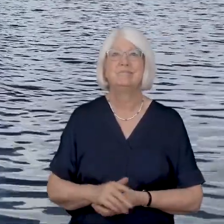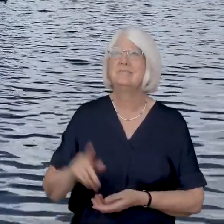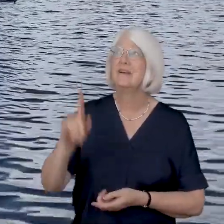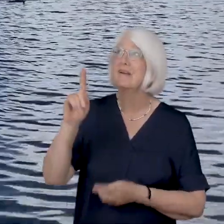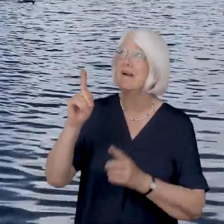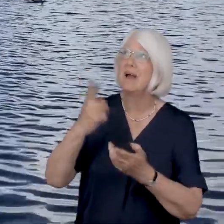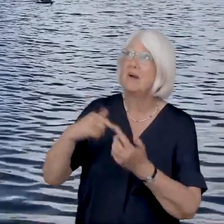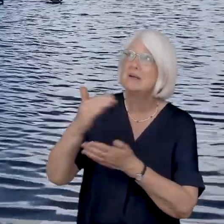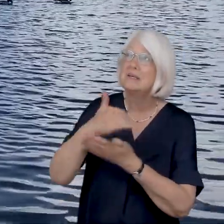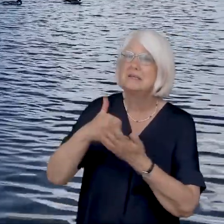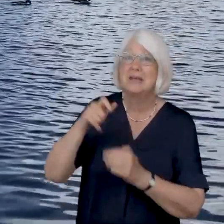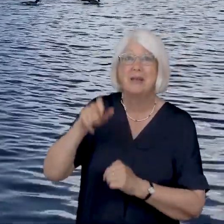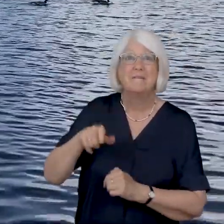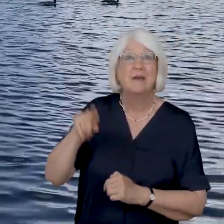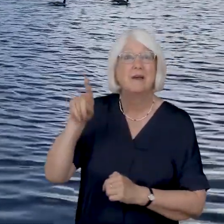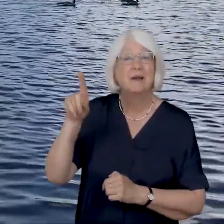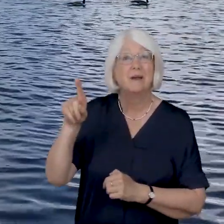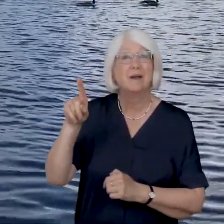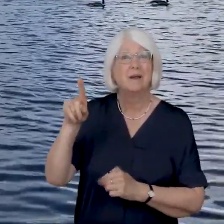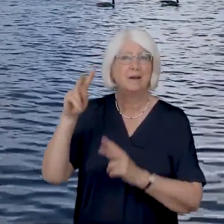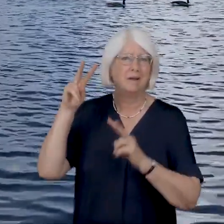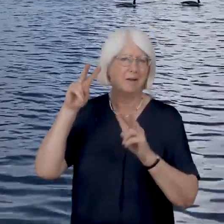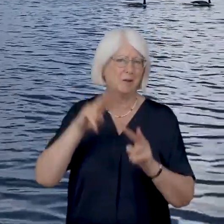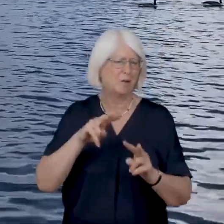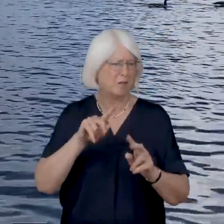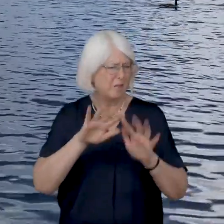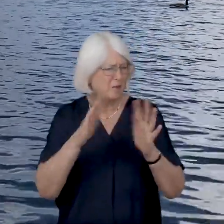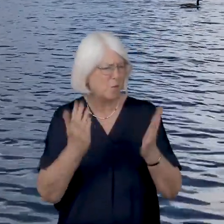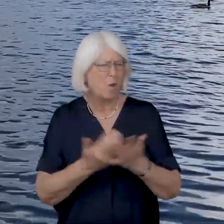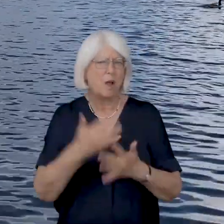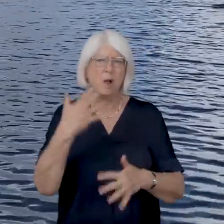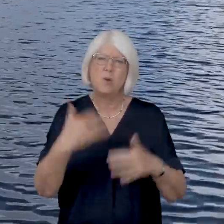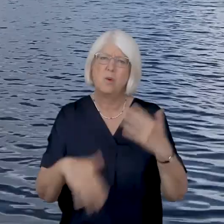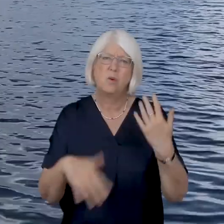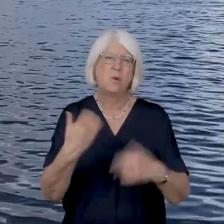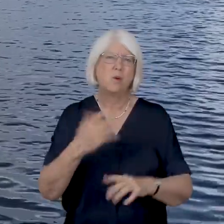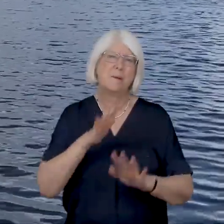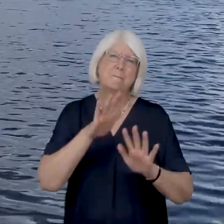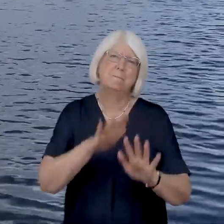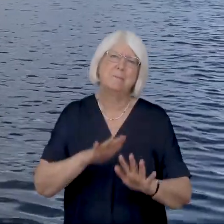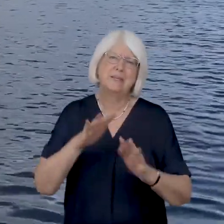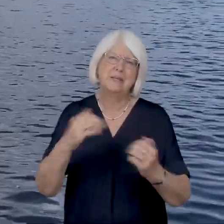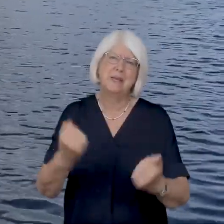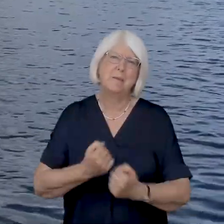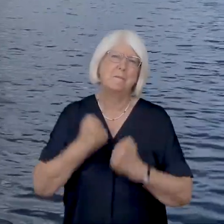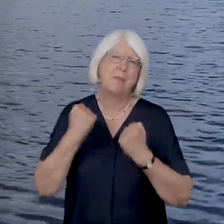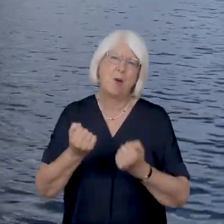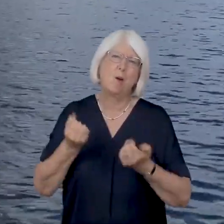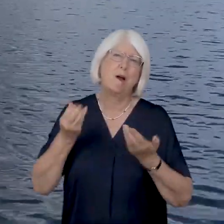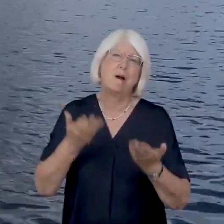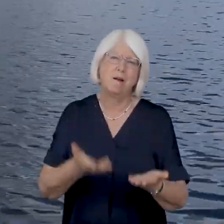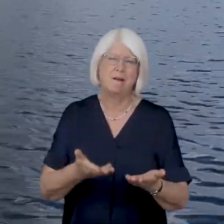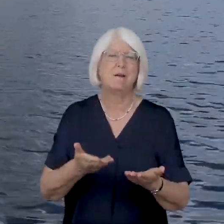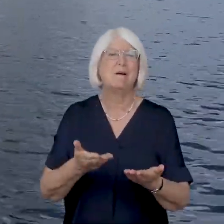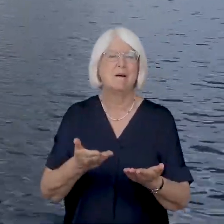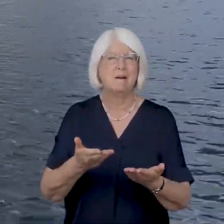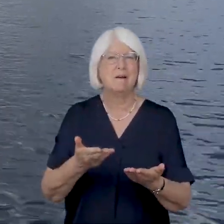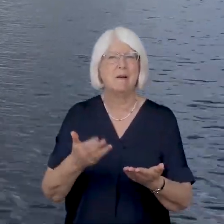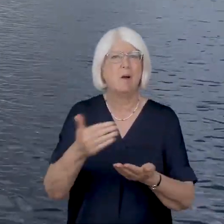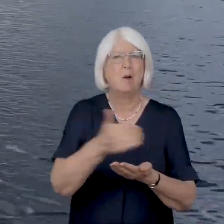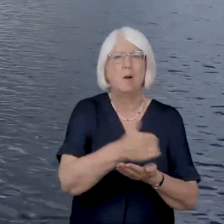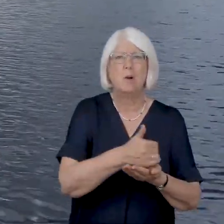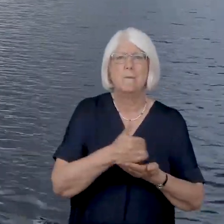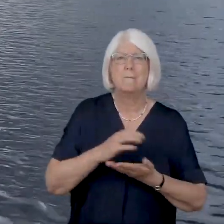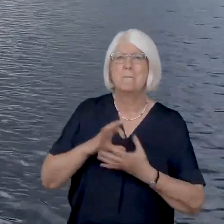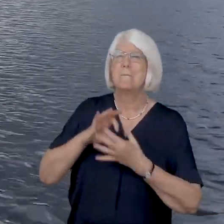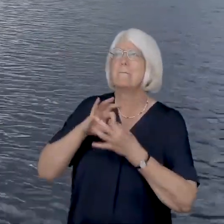God, our Saviour, look on this wounded world in pity and in power. Hold us fast